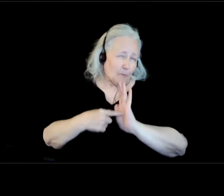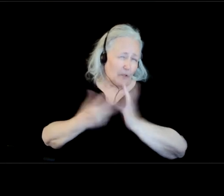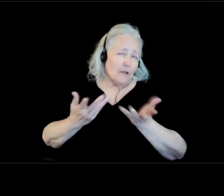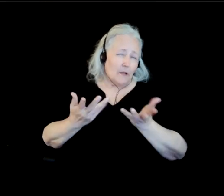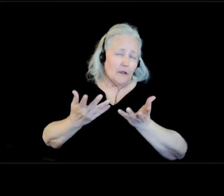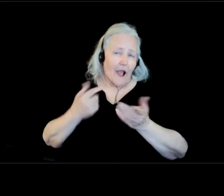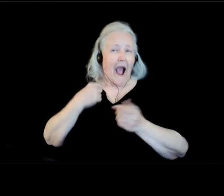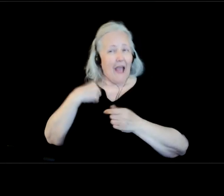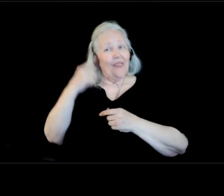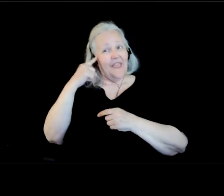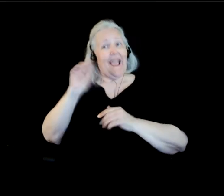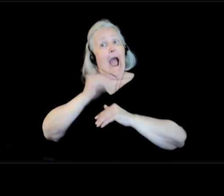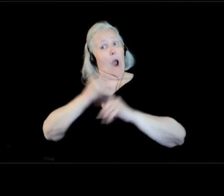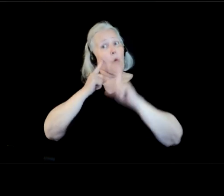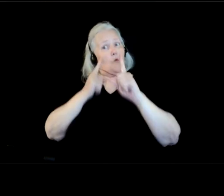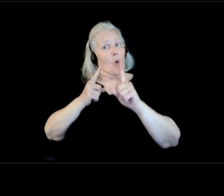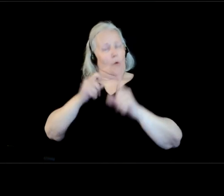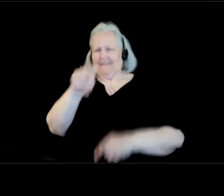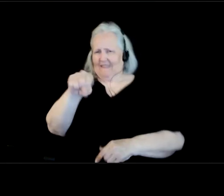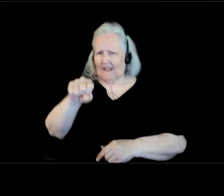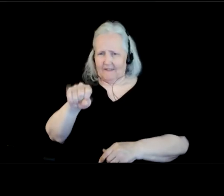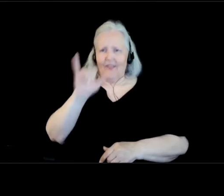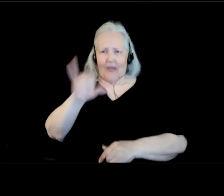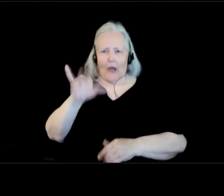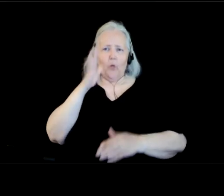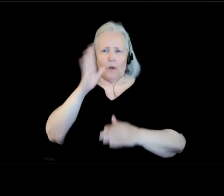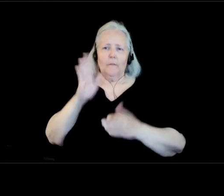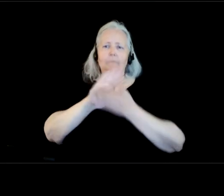possible, right? It's one of the goals of the section.